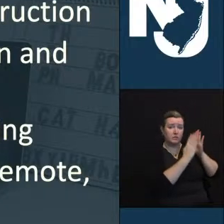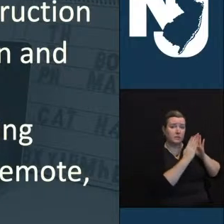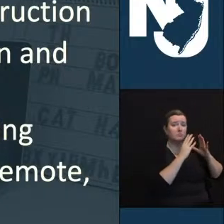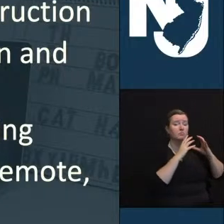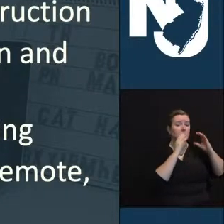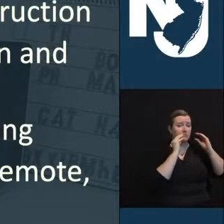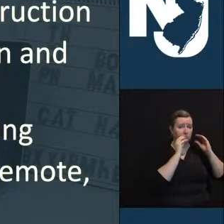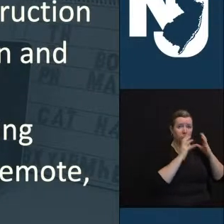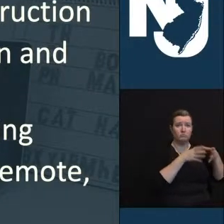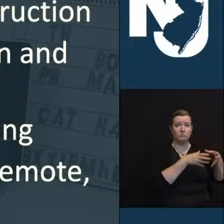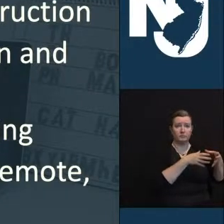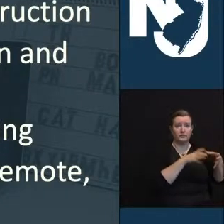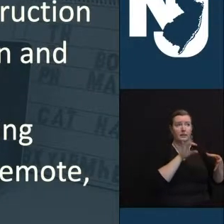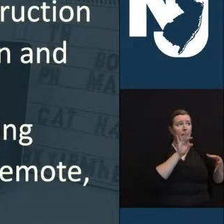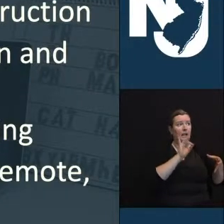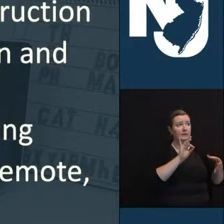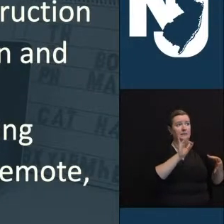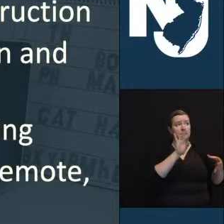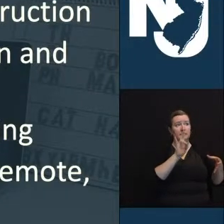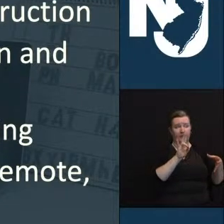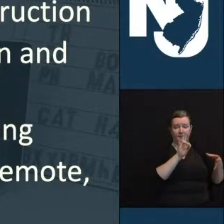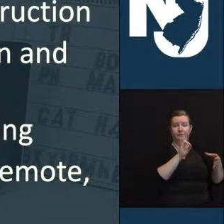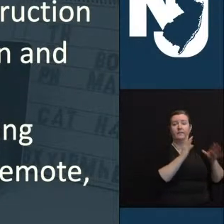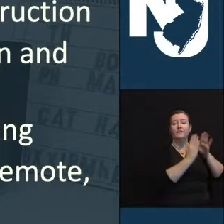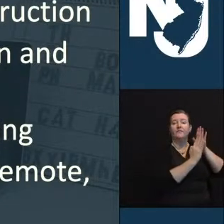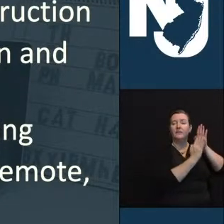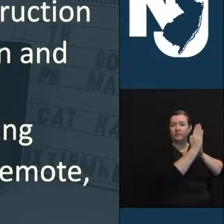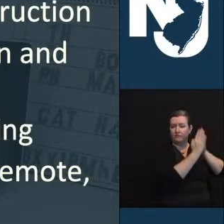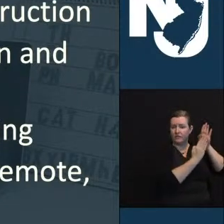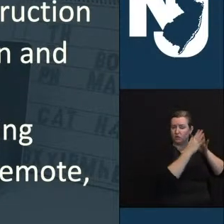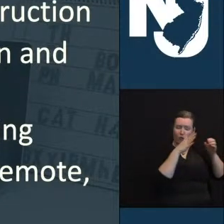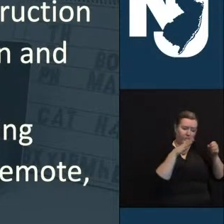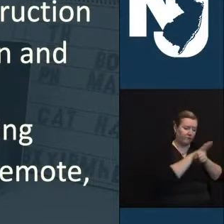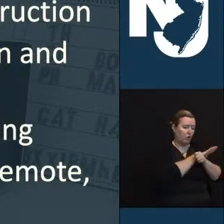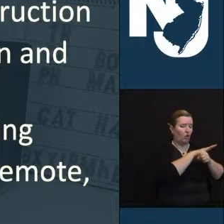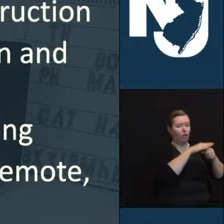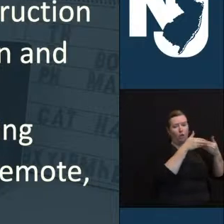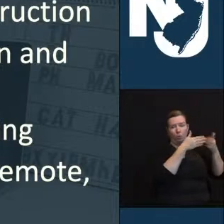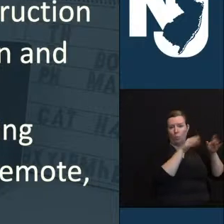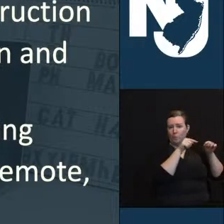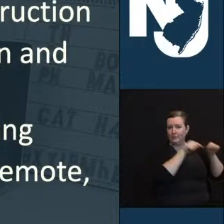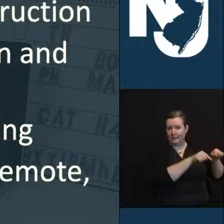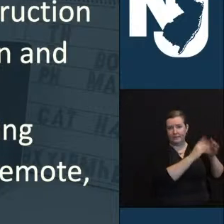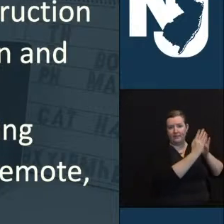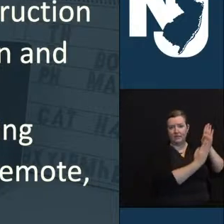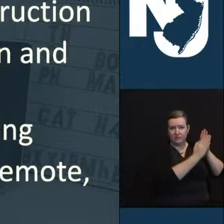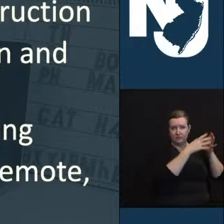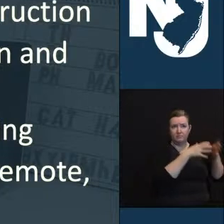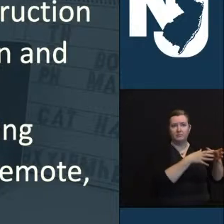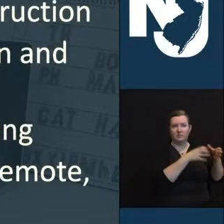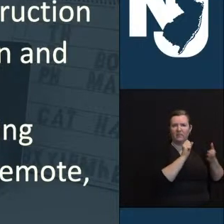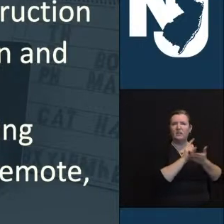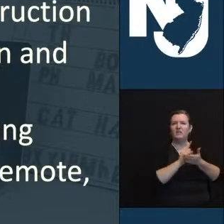87 are currently fully open for in-person instruction. That's down a couple from last week.